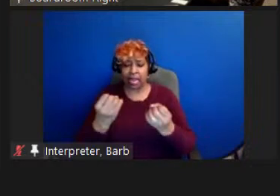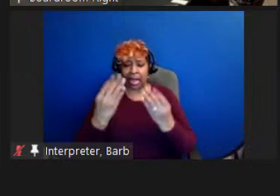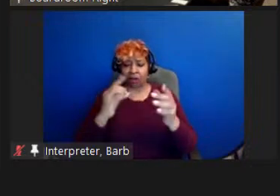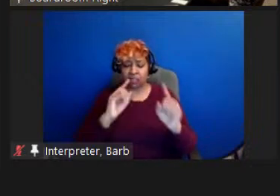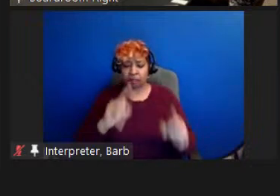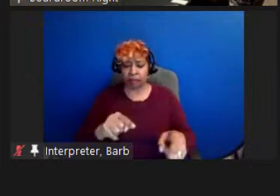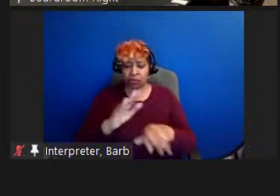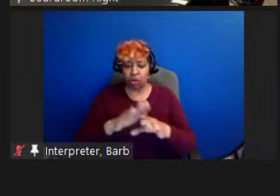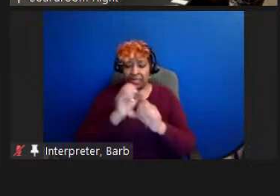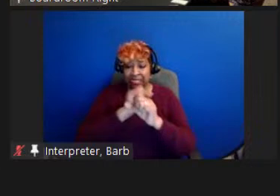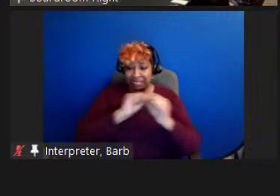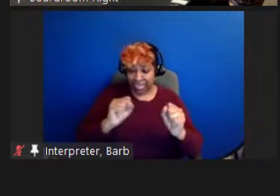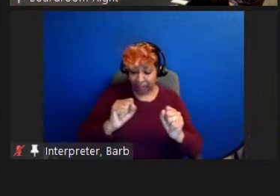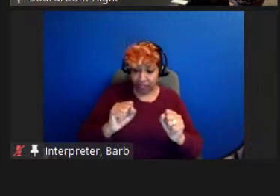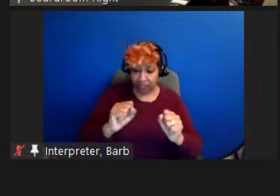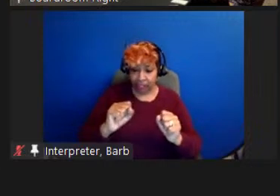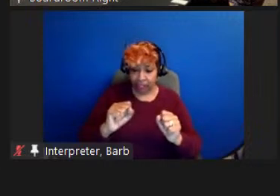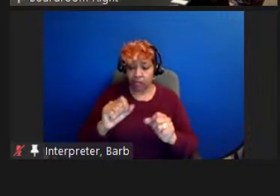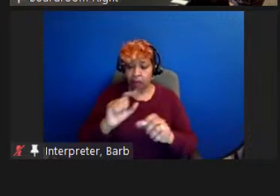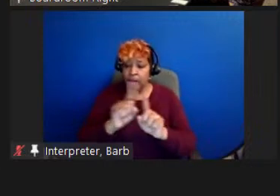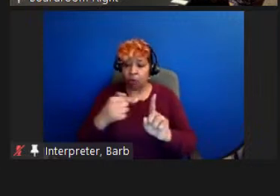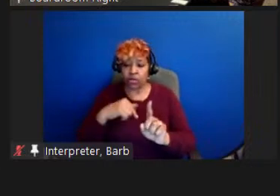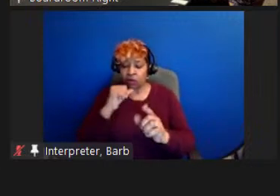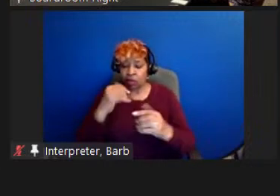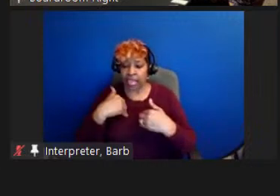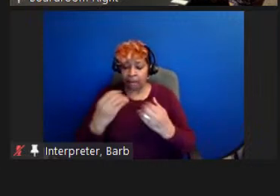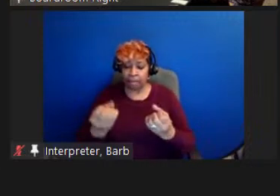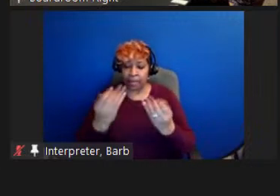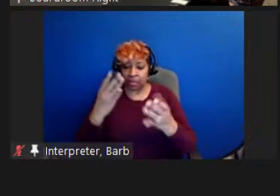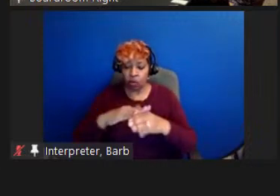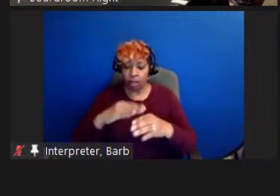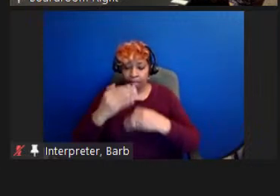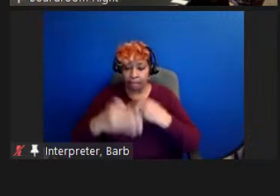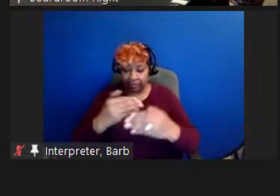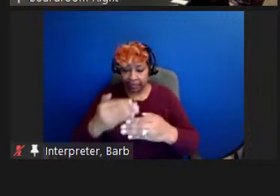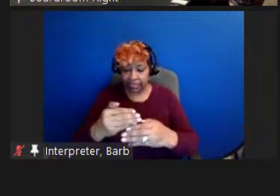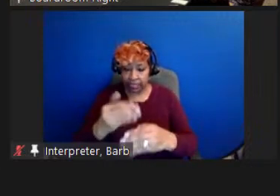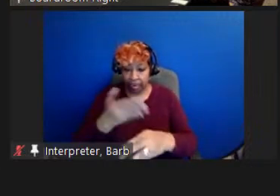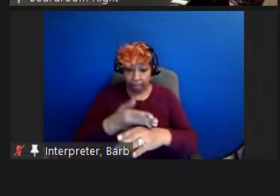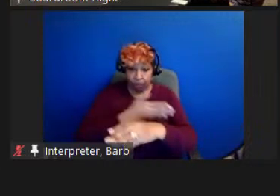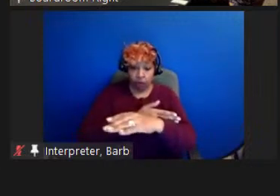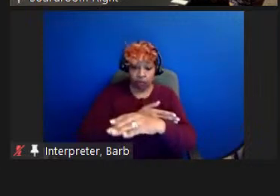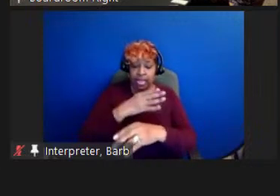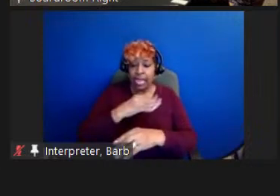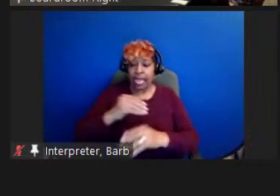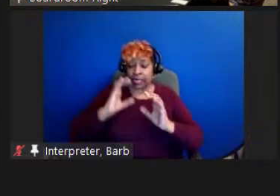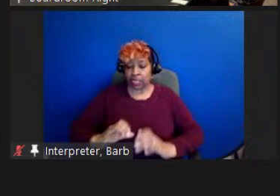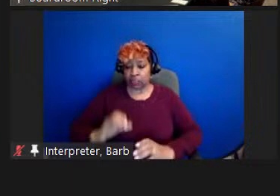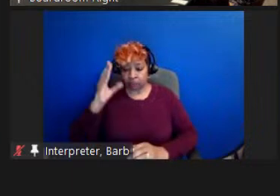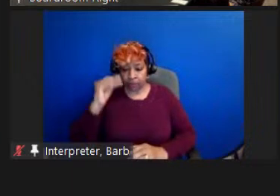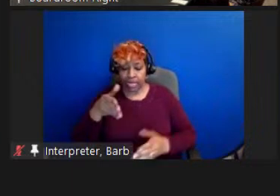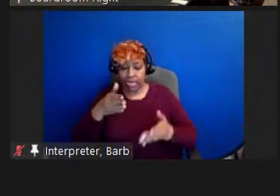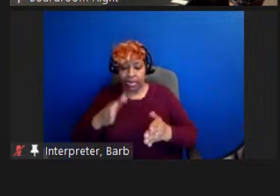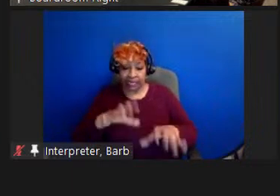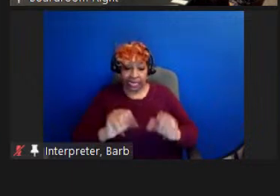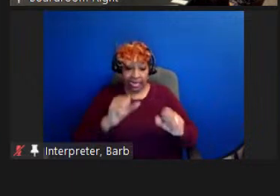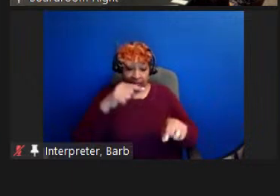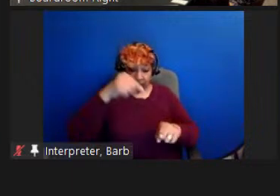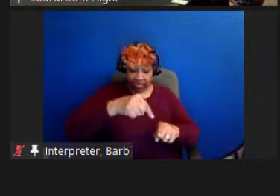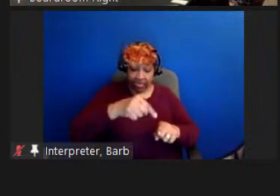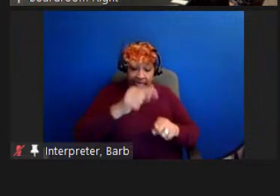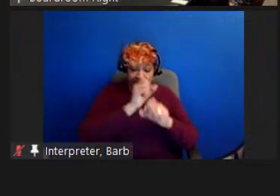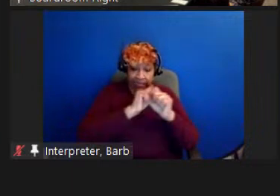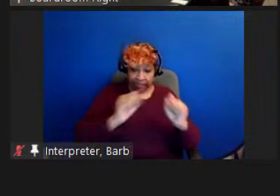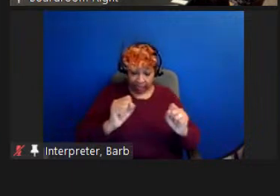and security, but we don't have as many on process improvement and customer experience. Let's take safety and security, move that forward, do some